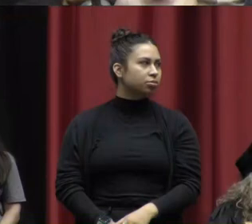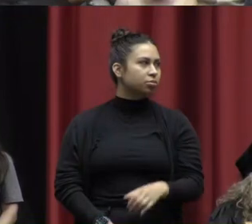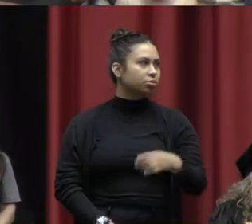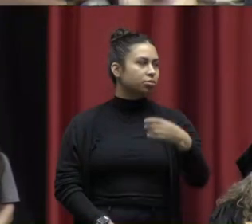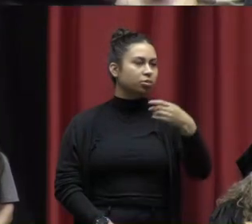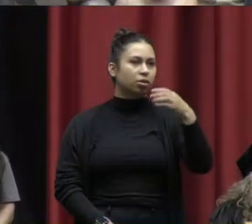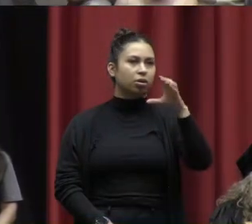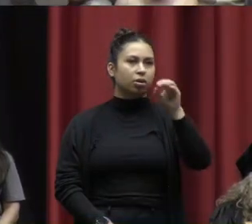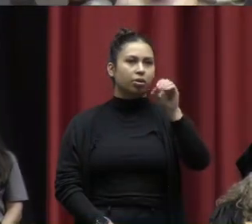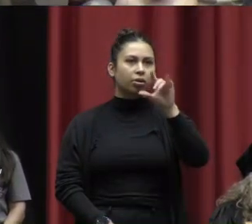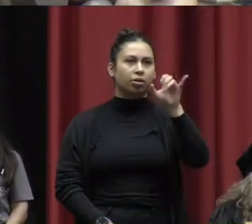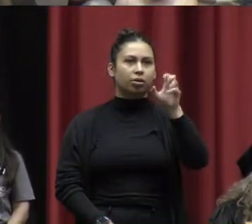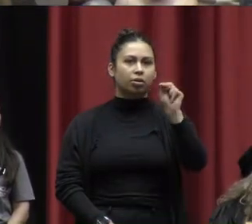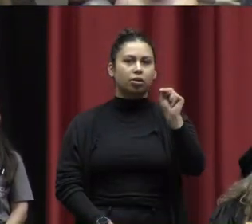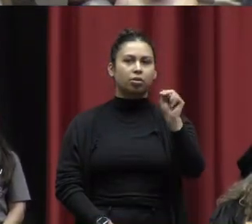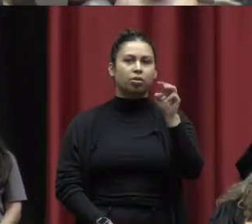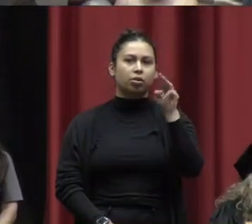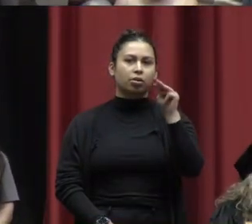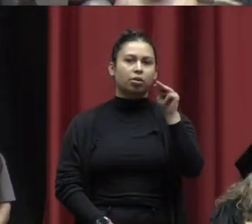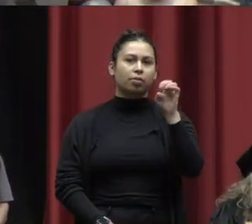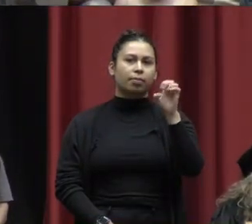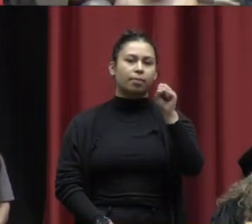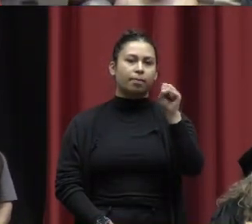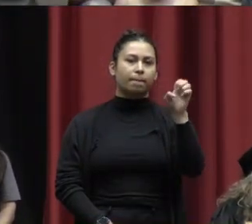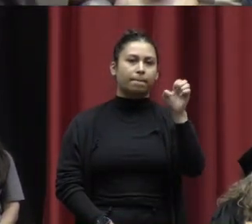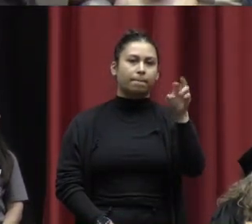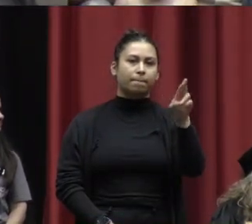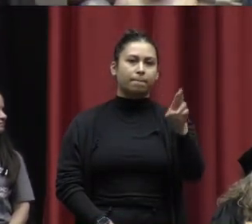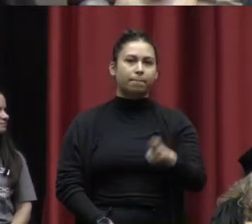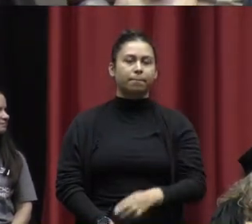Paulin Mesmer.